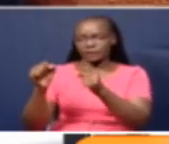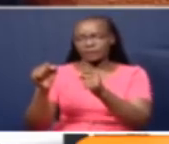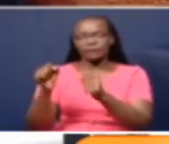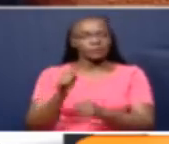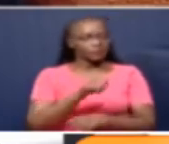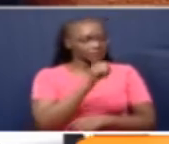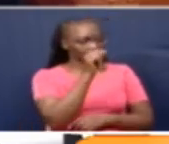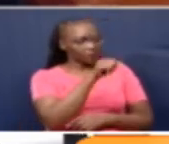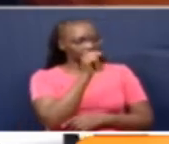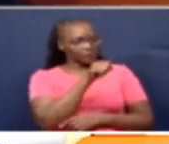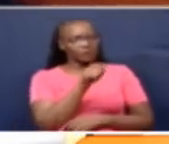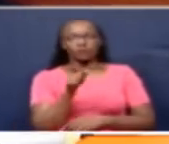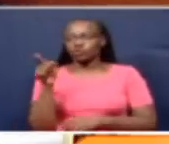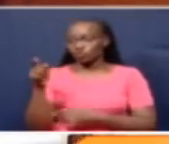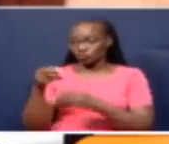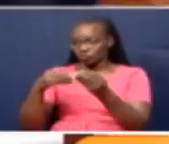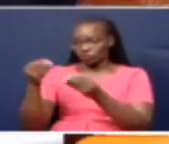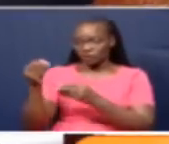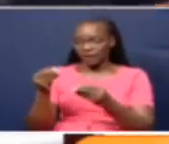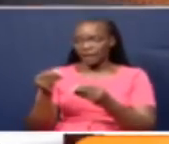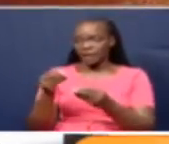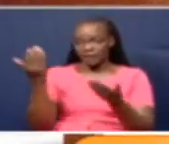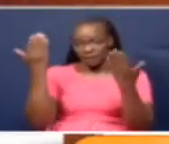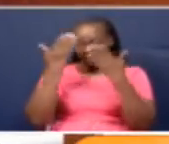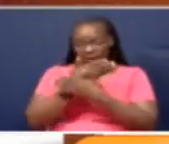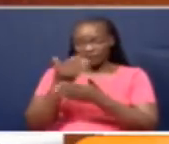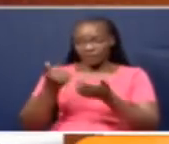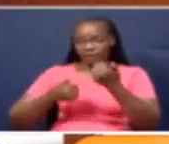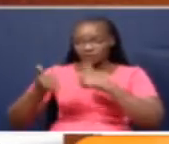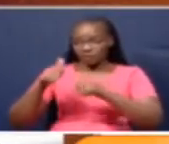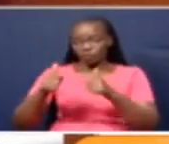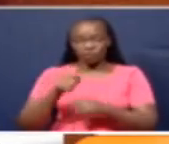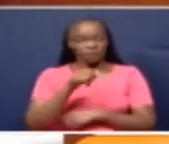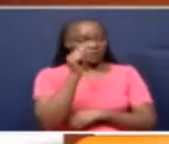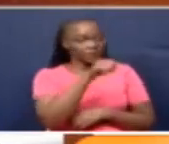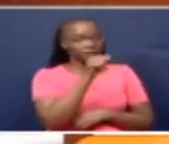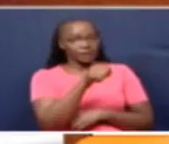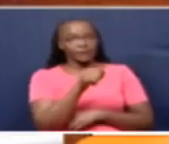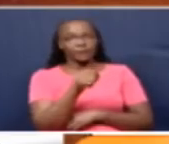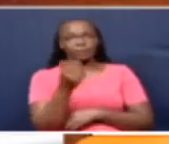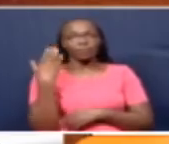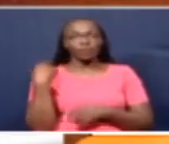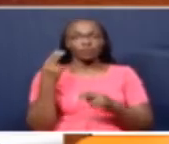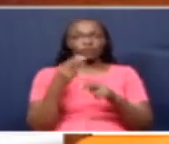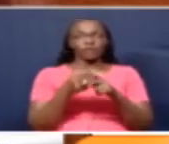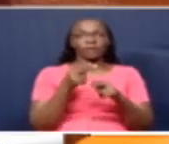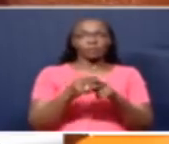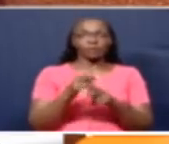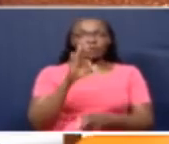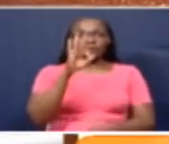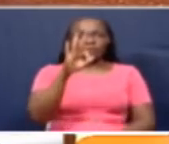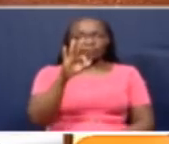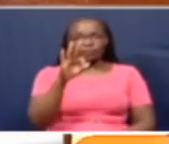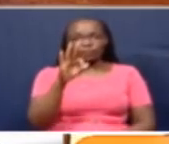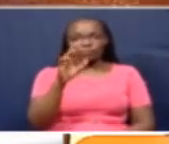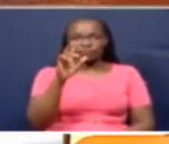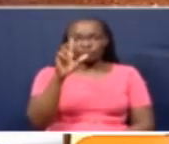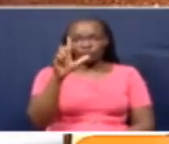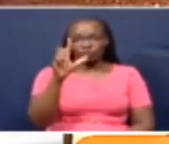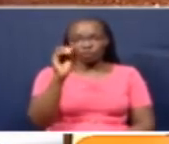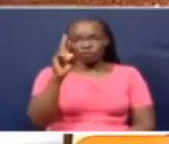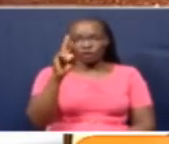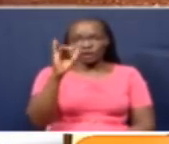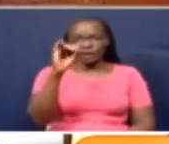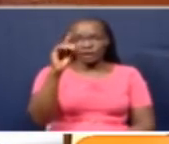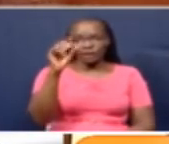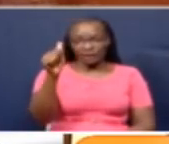night spot. They've broken the thing, man. Can you imagine? The thing has been brought down. Which was later called Florida Nightclub. Yeah. No. No? Yeah.